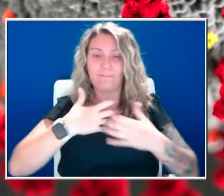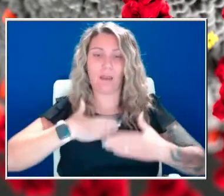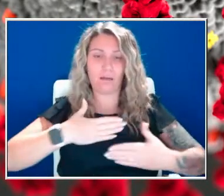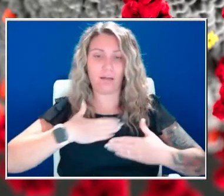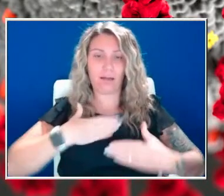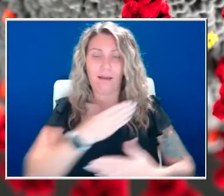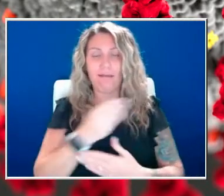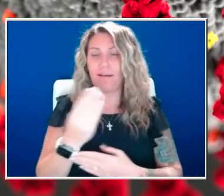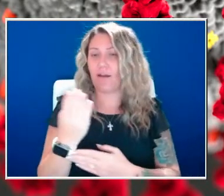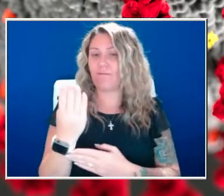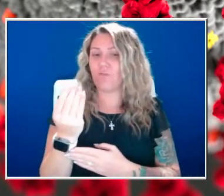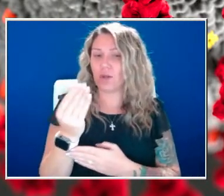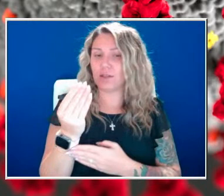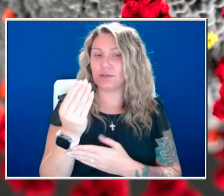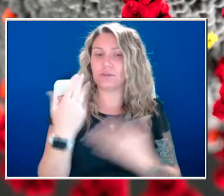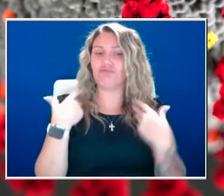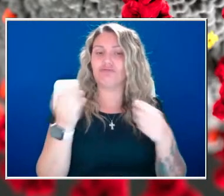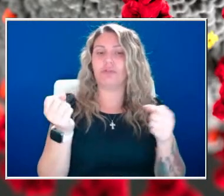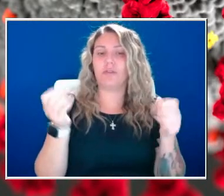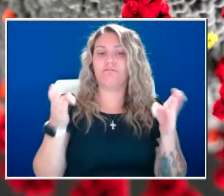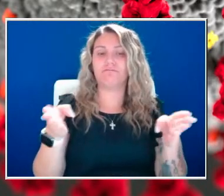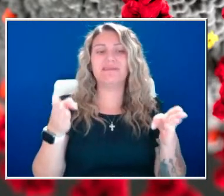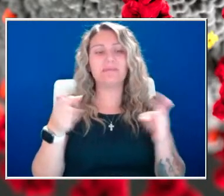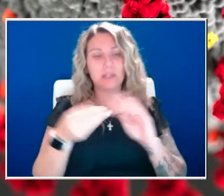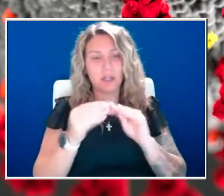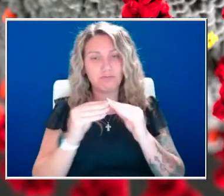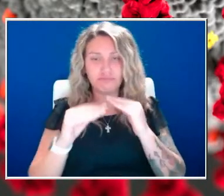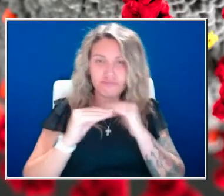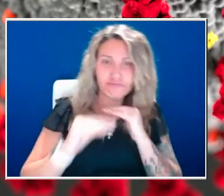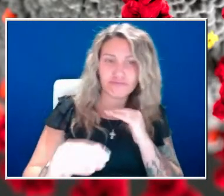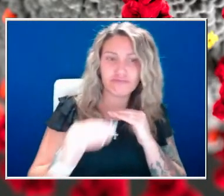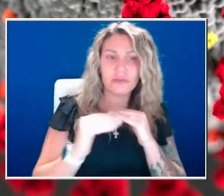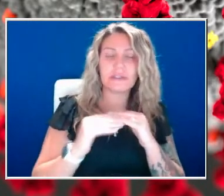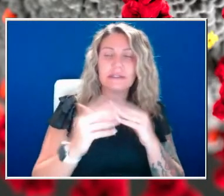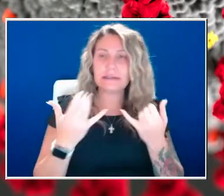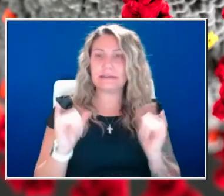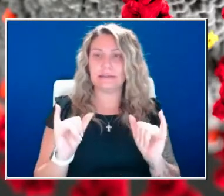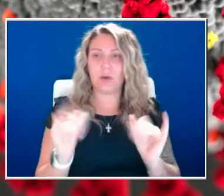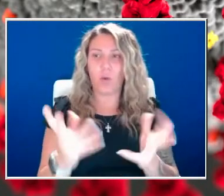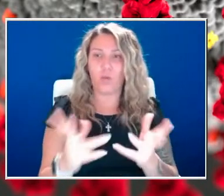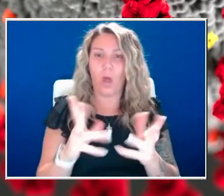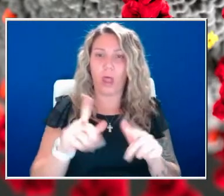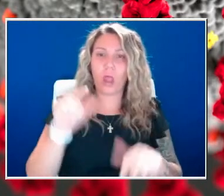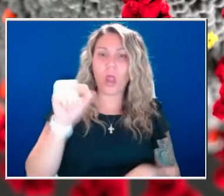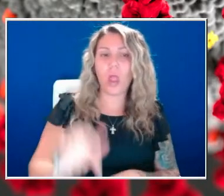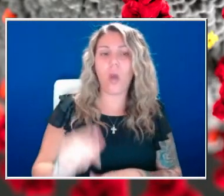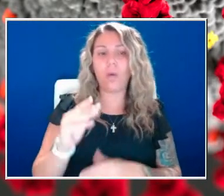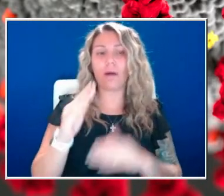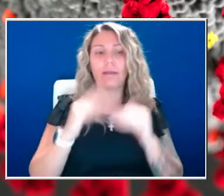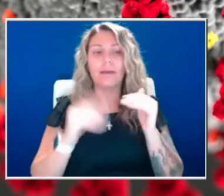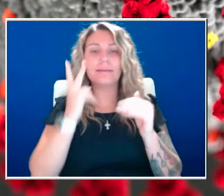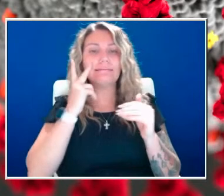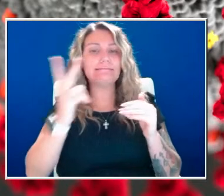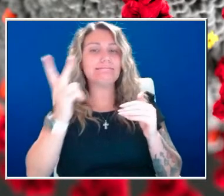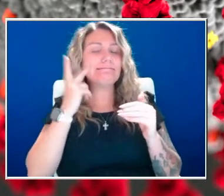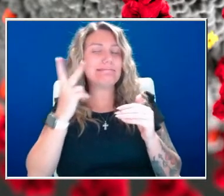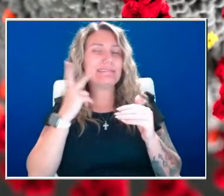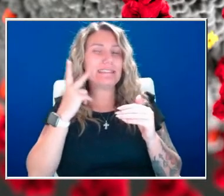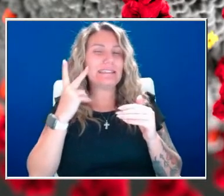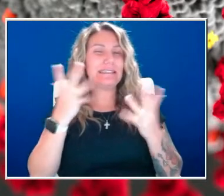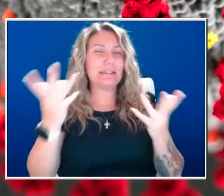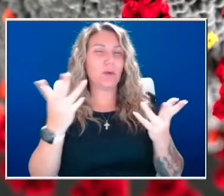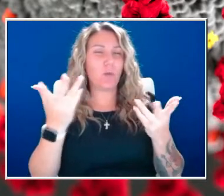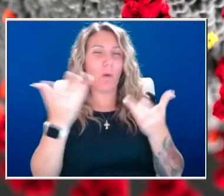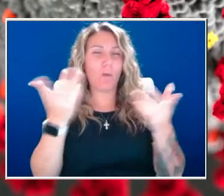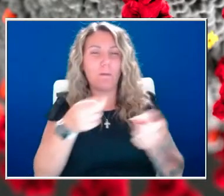are holding steady. We would still like to see them lower, but obviously they're lower than what we saw in those trends from when we presented on